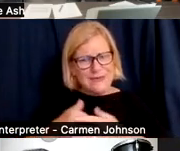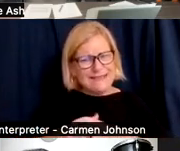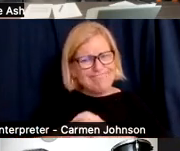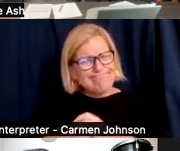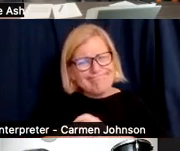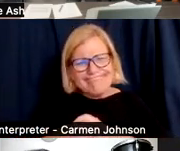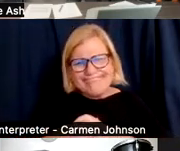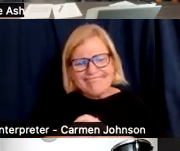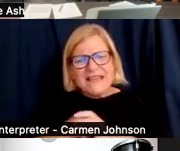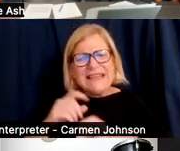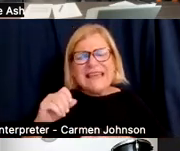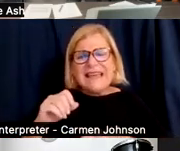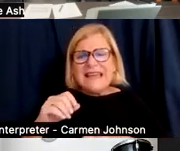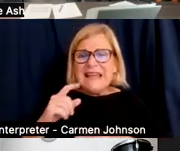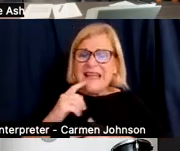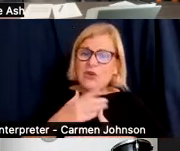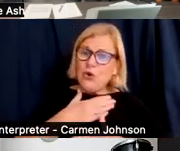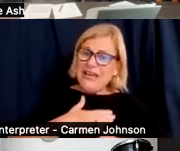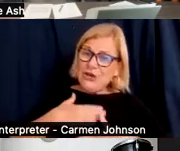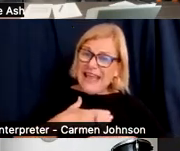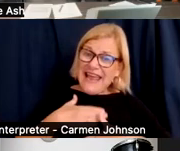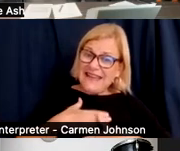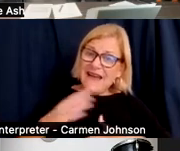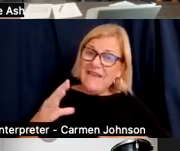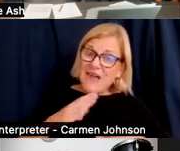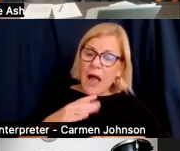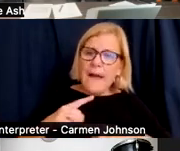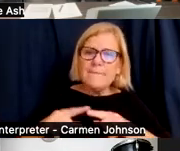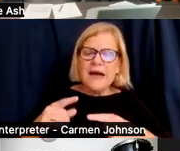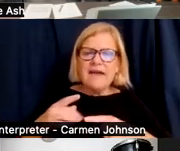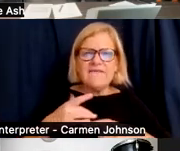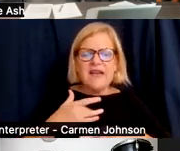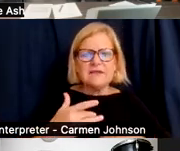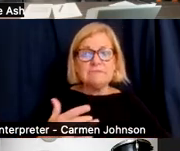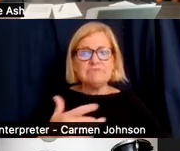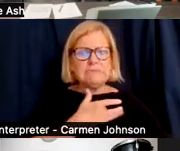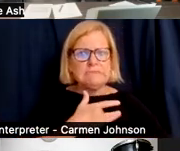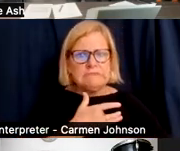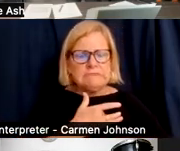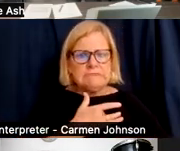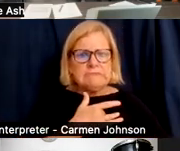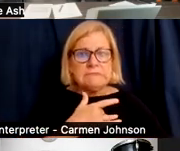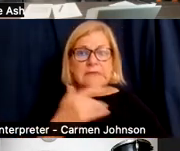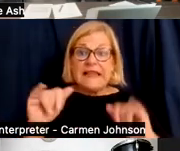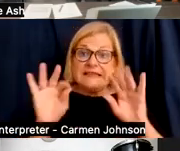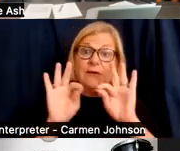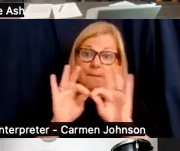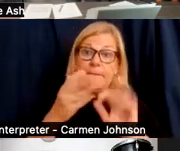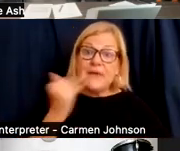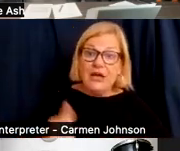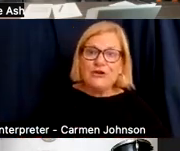If you get entertained by it, fine. But if it heals you, and it just may, that's even better.